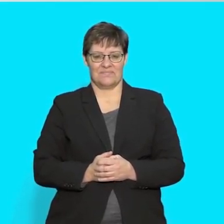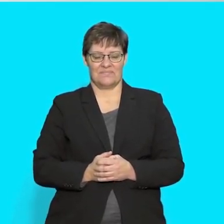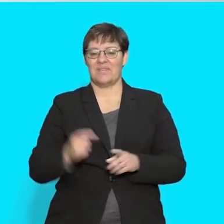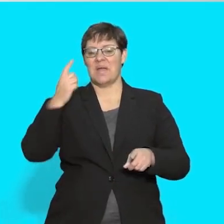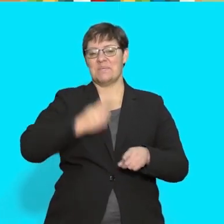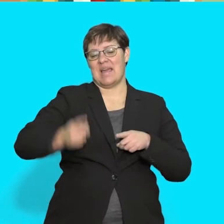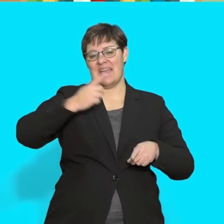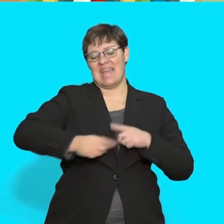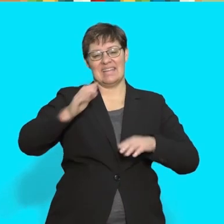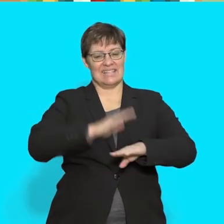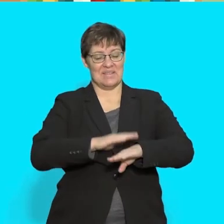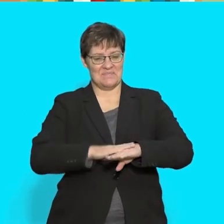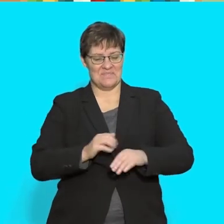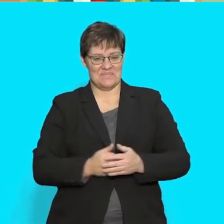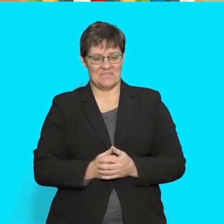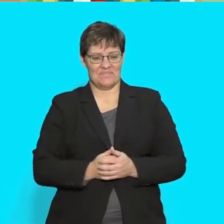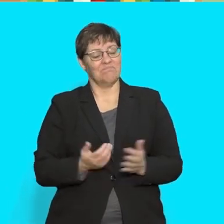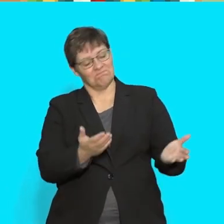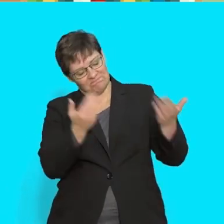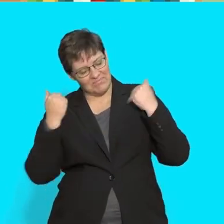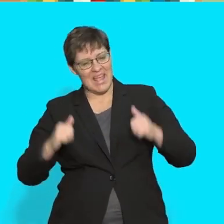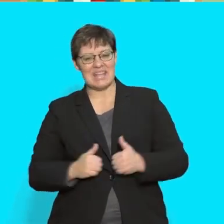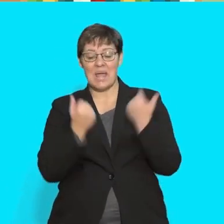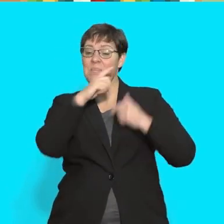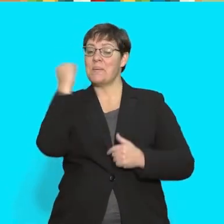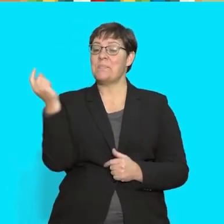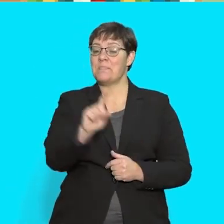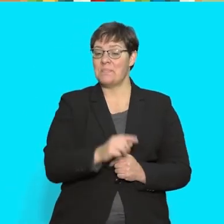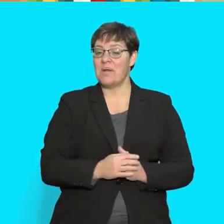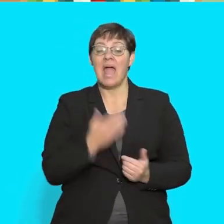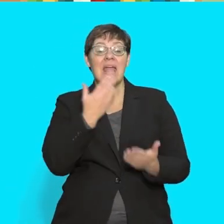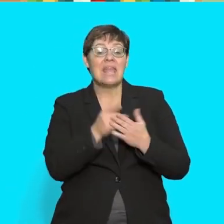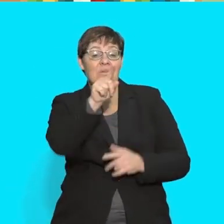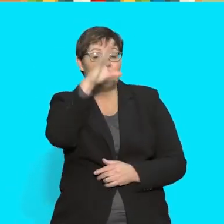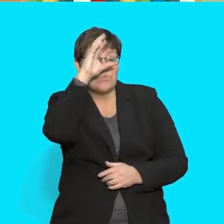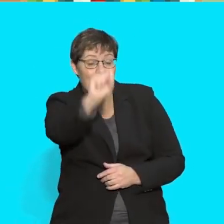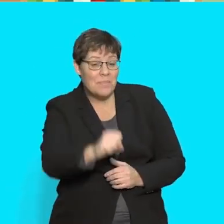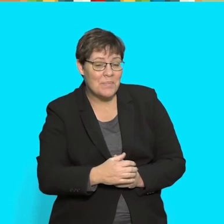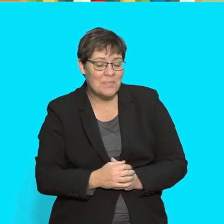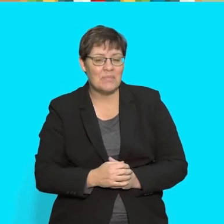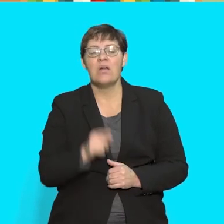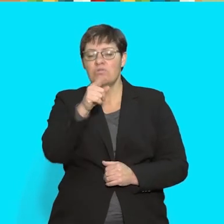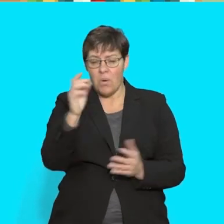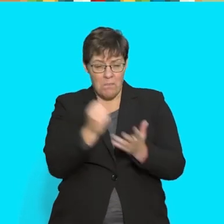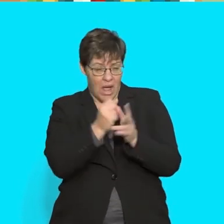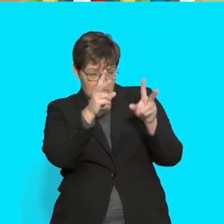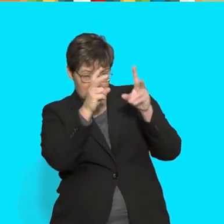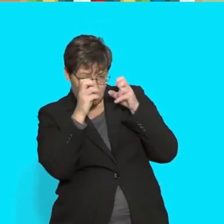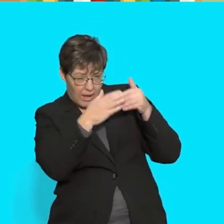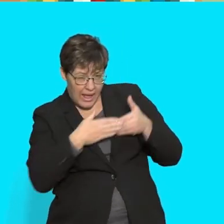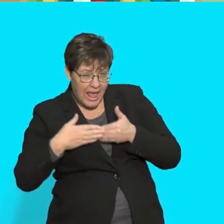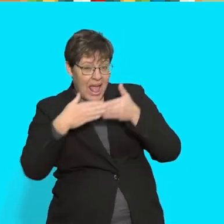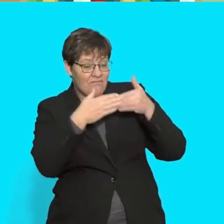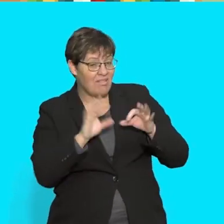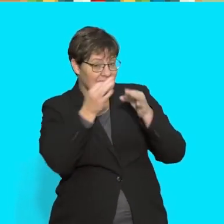Playtime. Let's play a game called Can You Remember? You need to listen very carefully to the